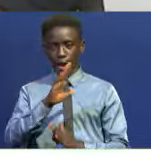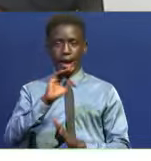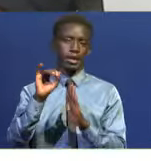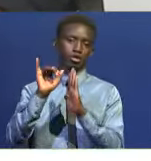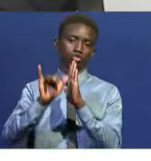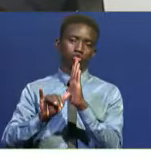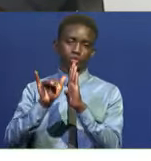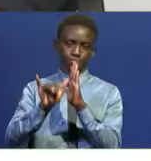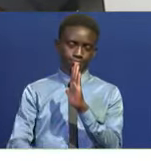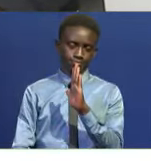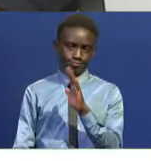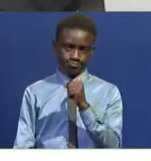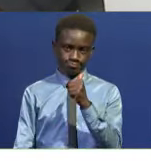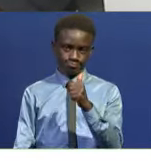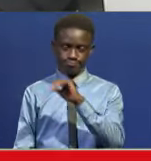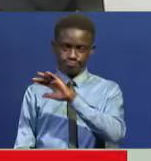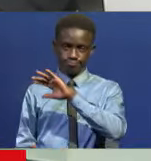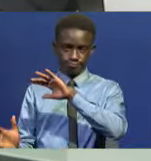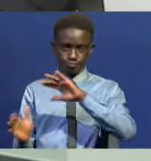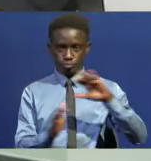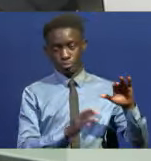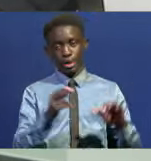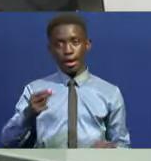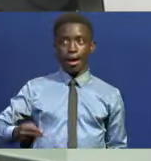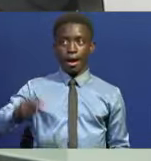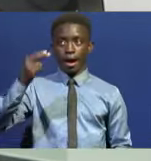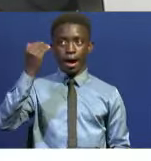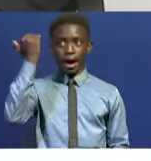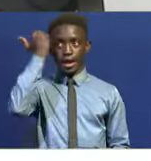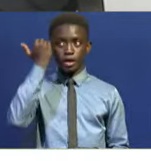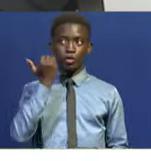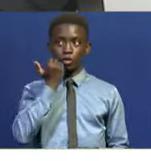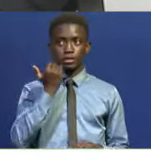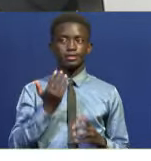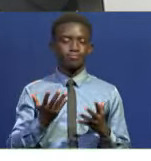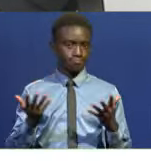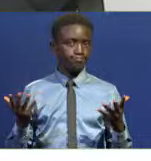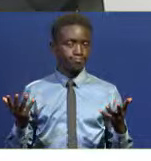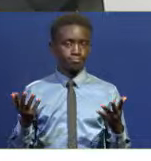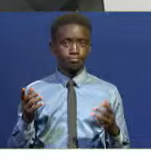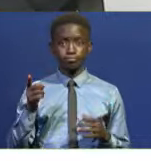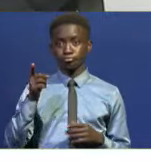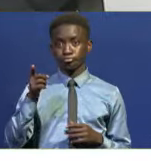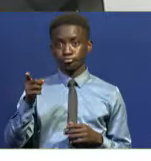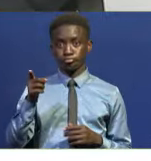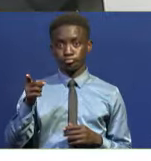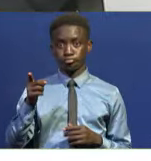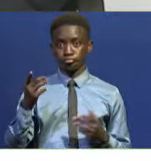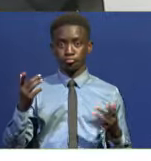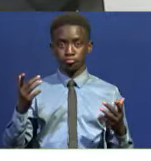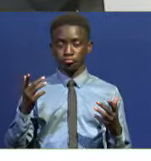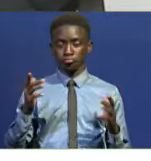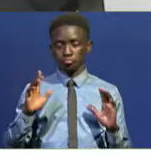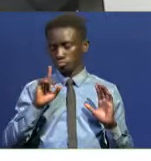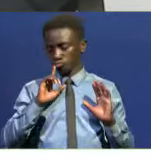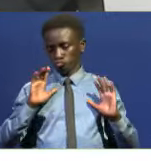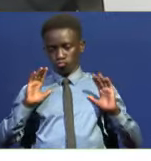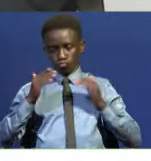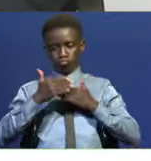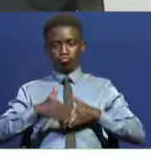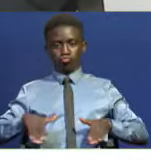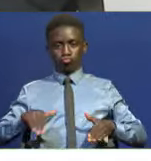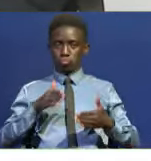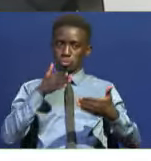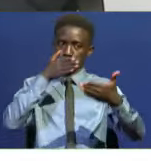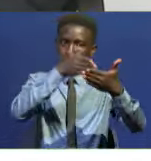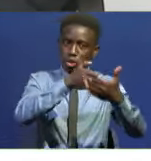start with our lead story tonight. The High Court, of course, is yet again declined to stop the impeachment motion against Deputy